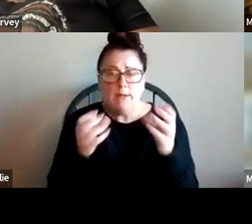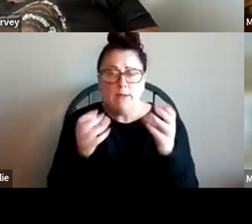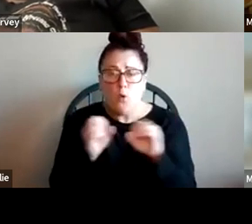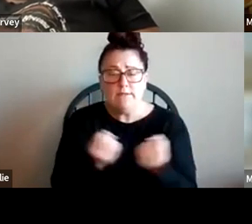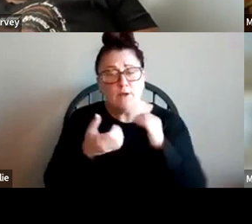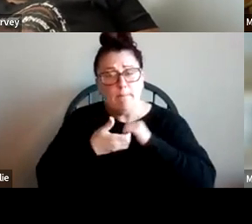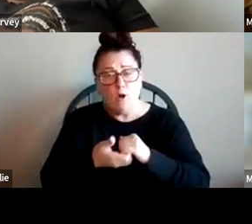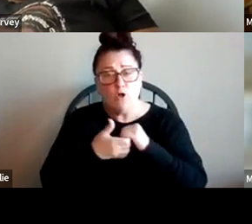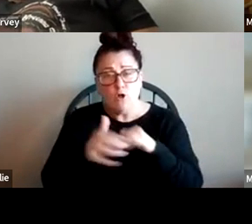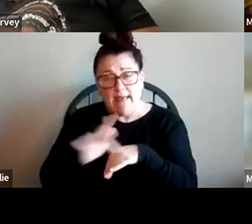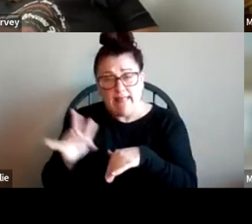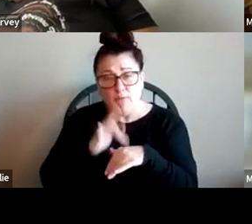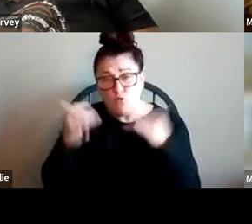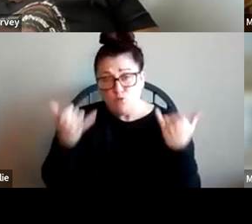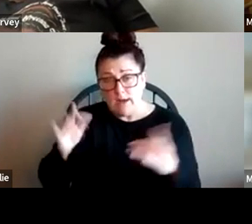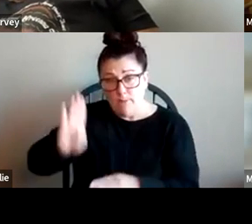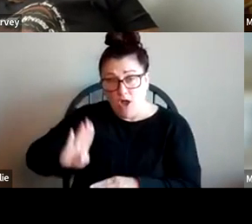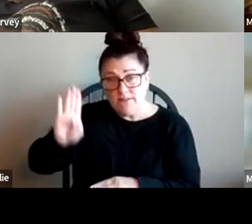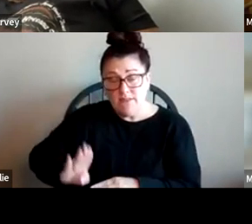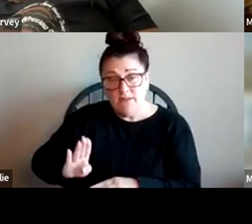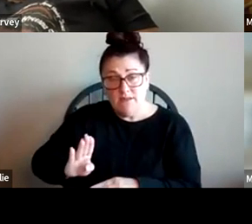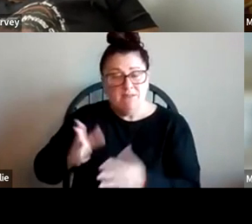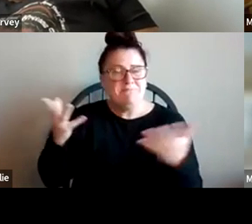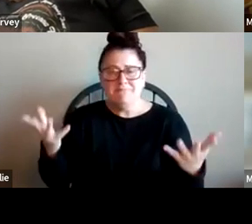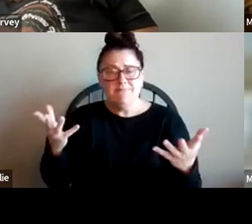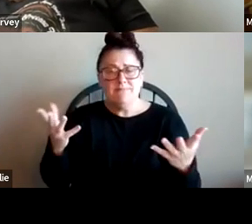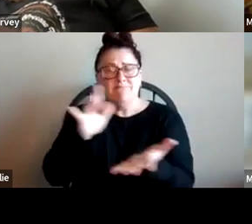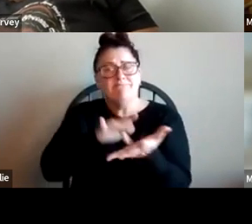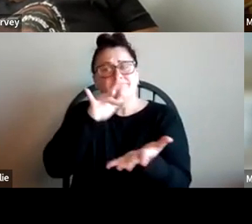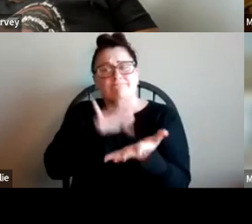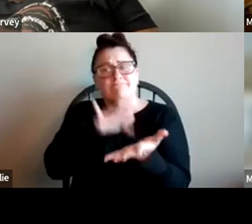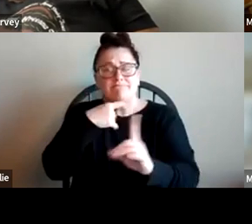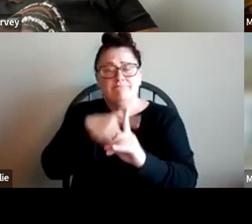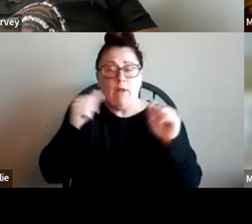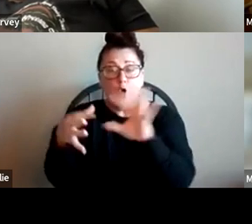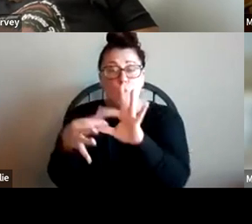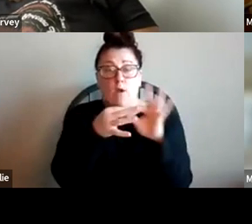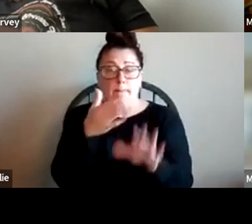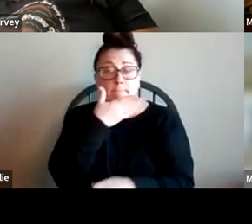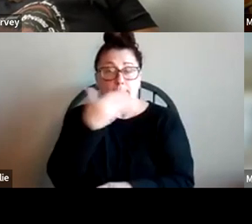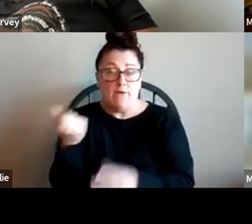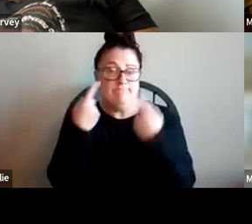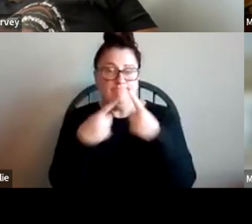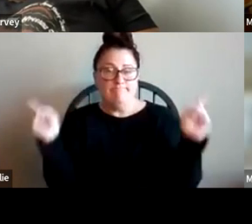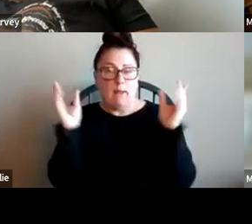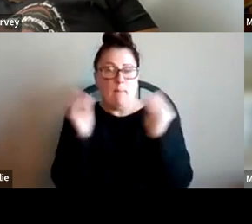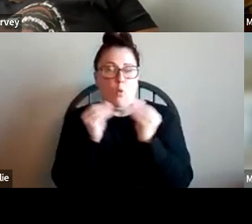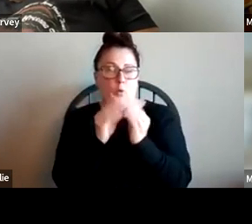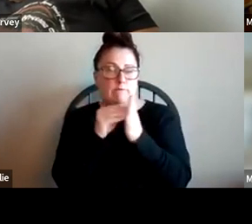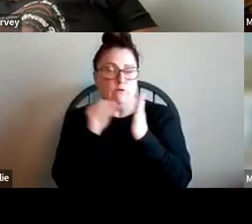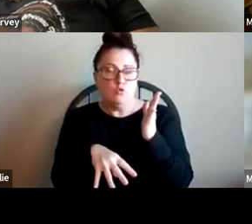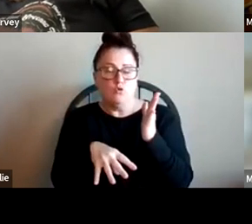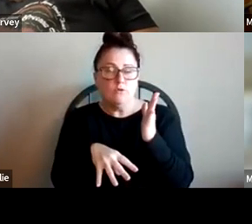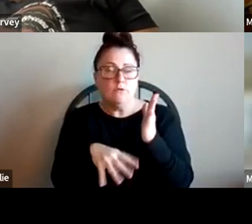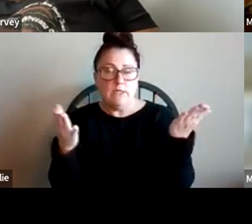and partners available in this city that if only we coordinated better, we would be able to achieve more for kids in Boston